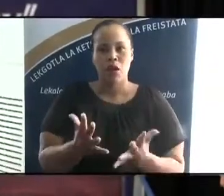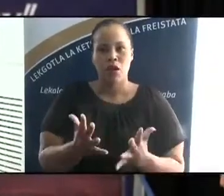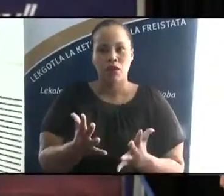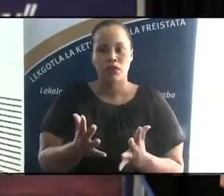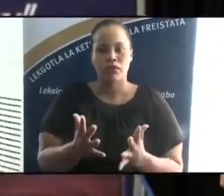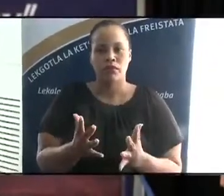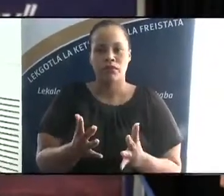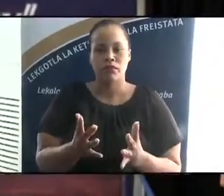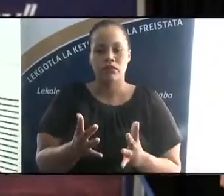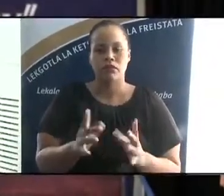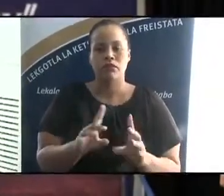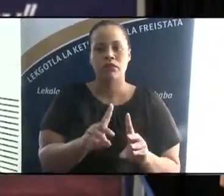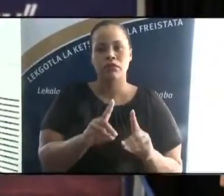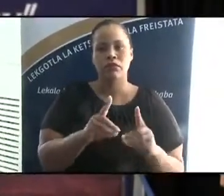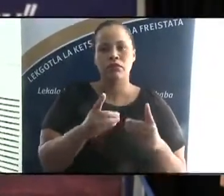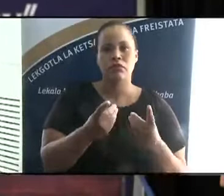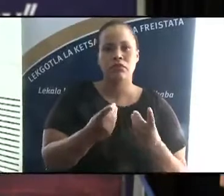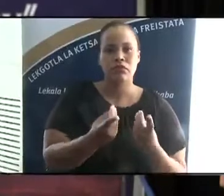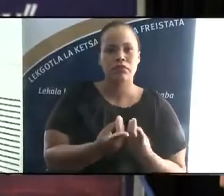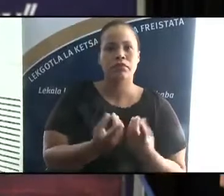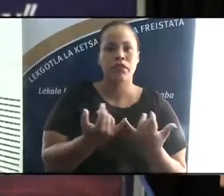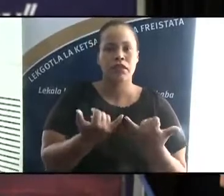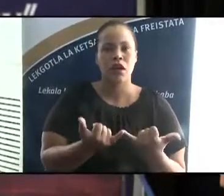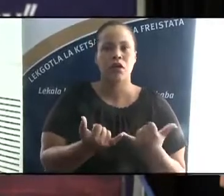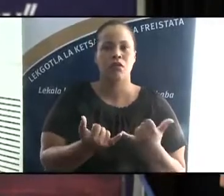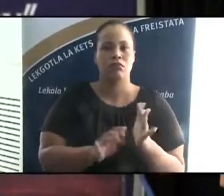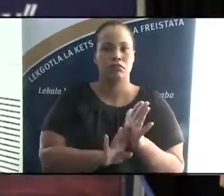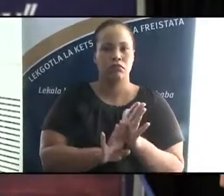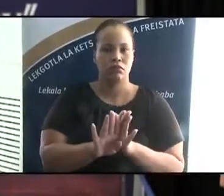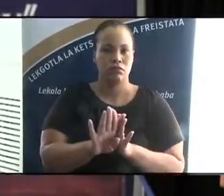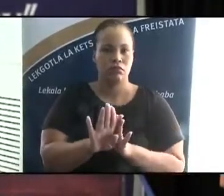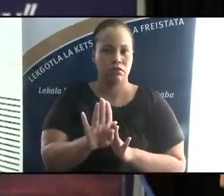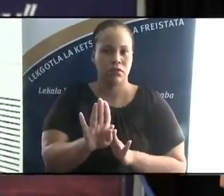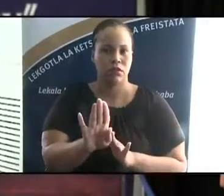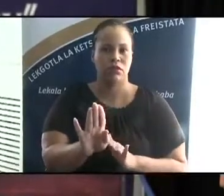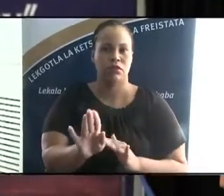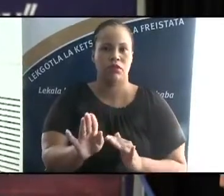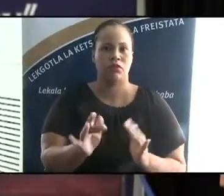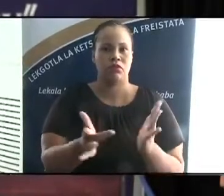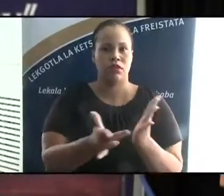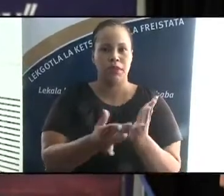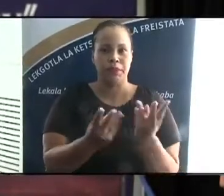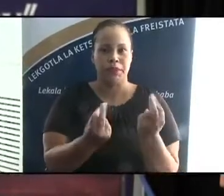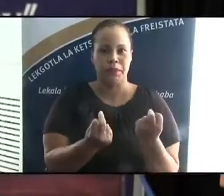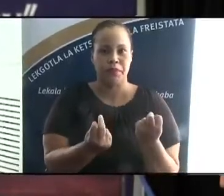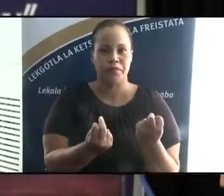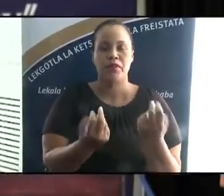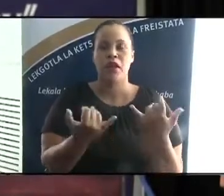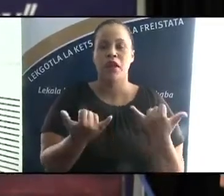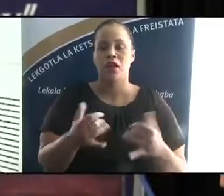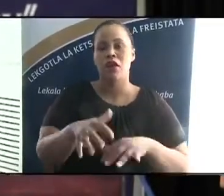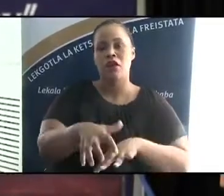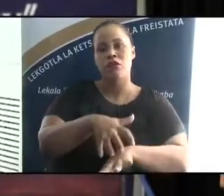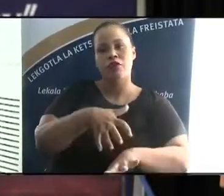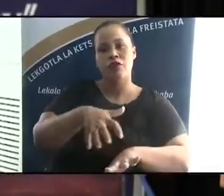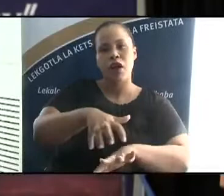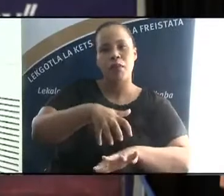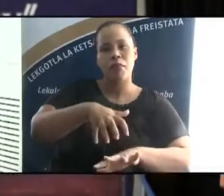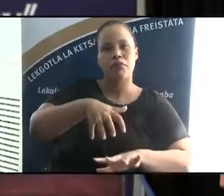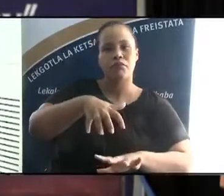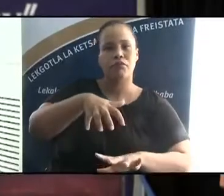has further moved towards the fourth industrial revolution, wherein agricultural drones are being utilized